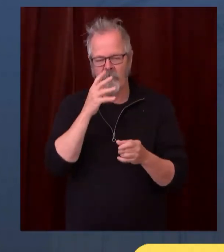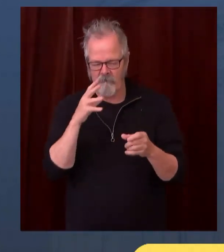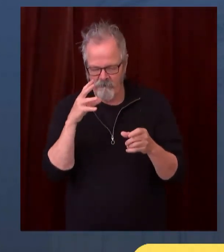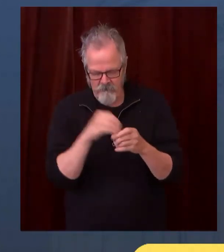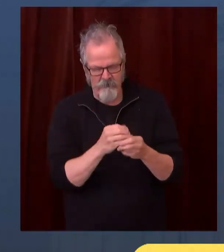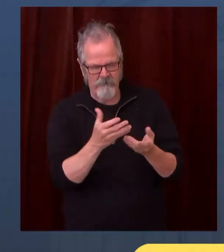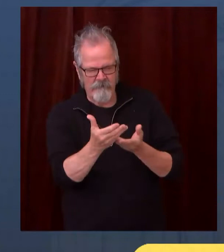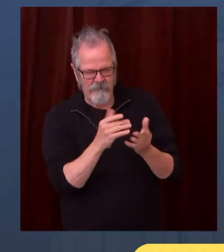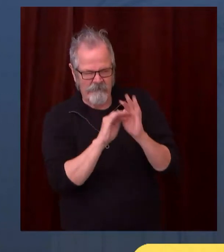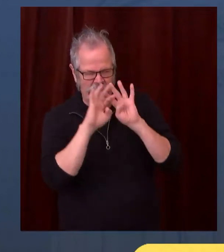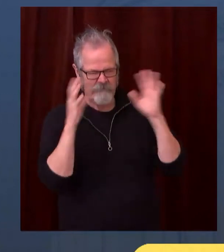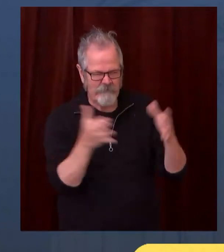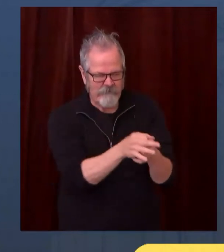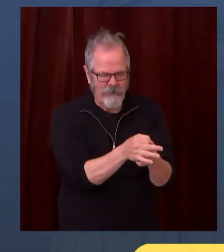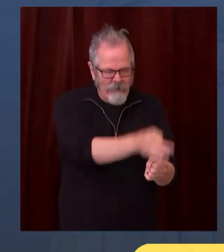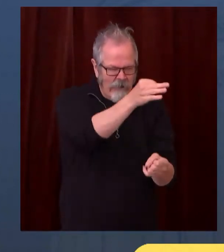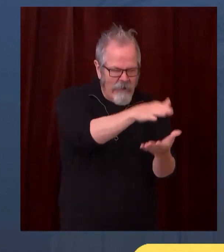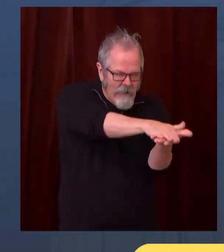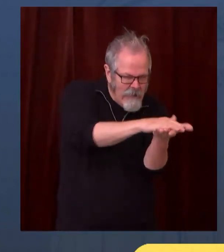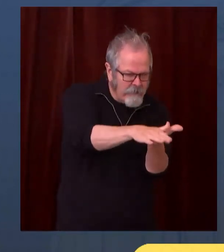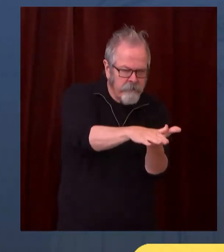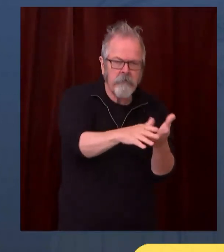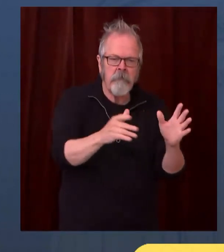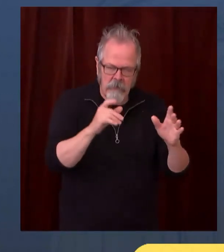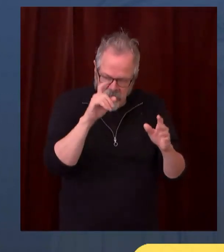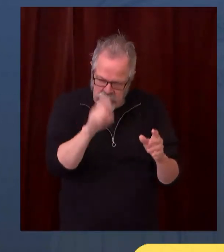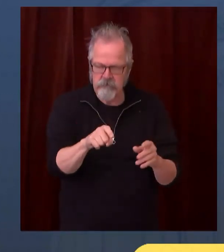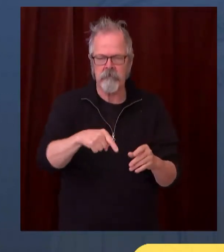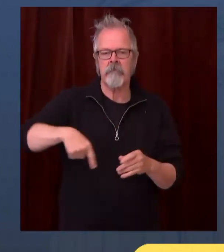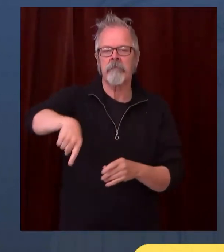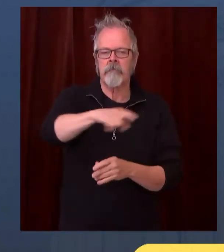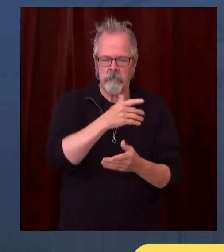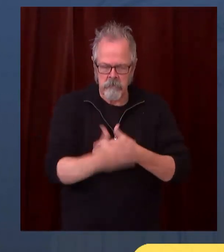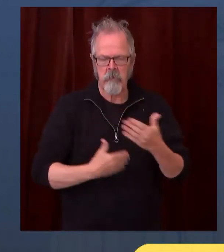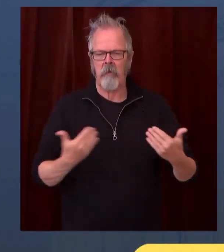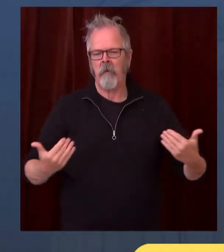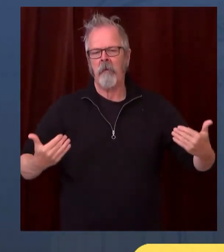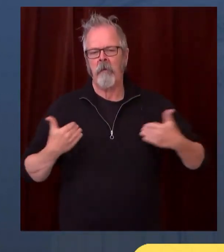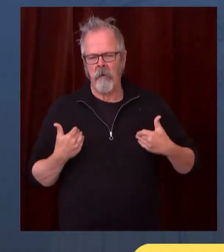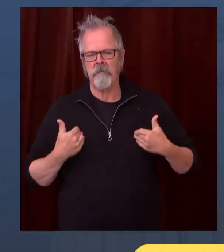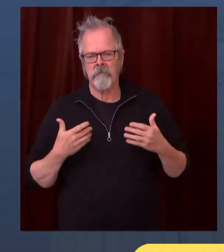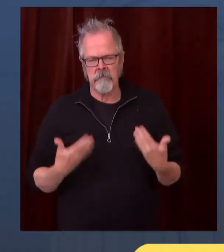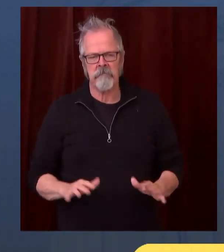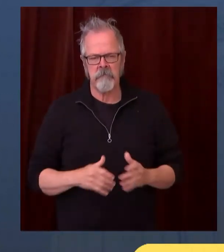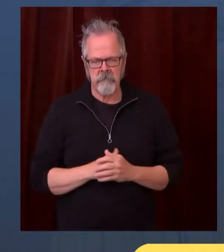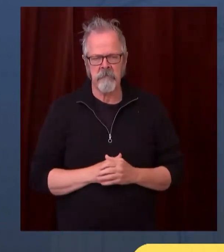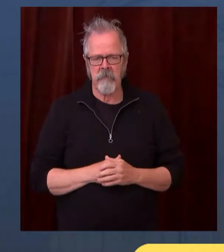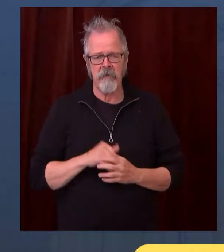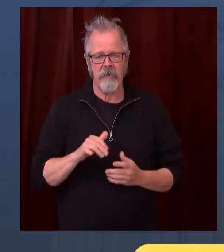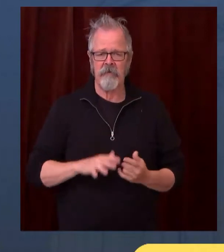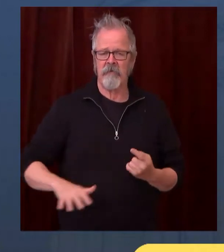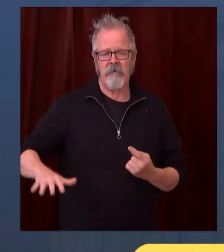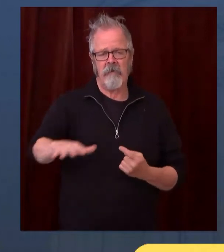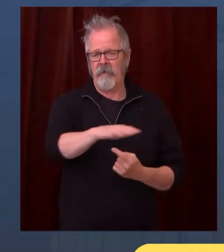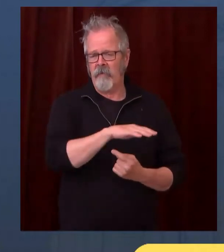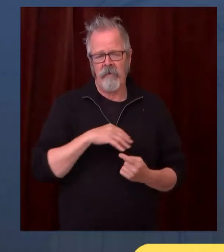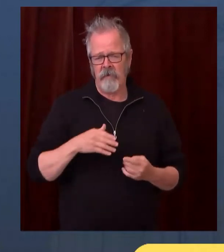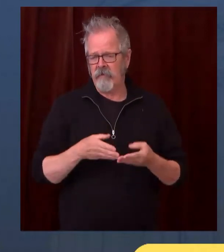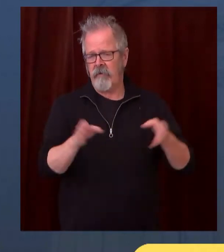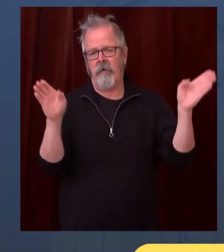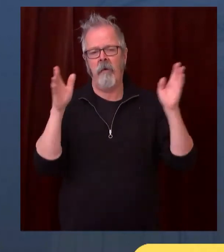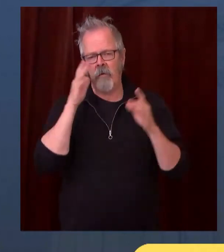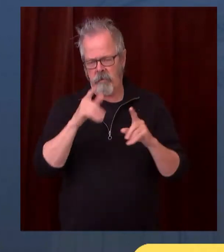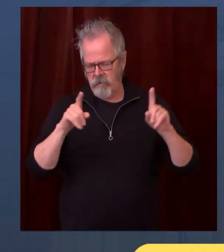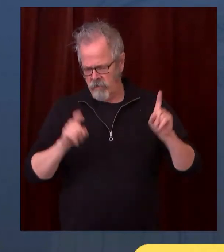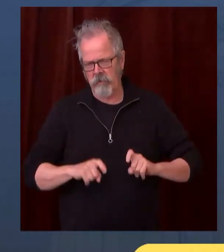for at least some level of frequency of testing in facilities, even though it's beyond the initial